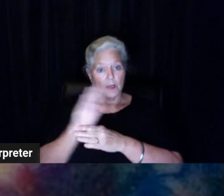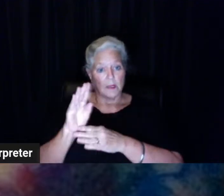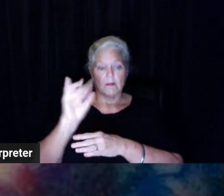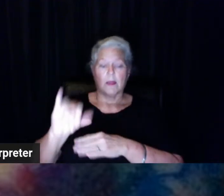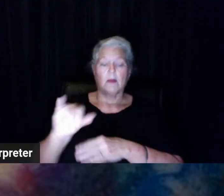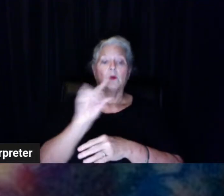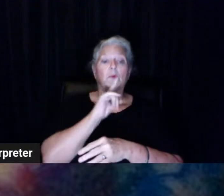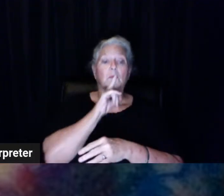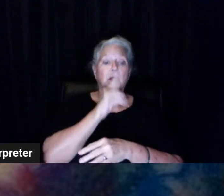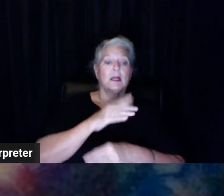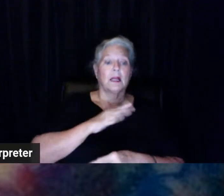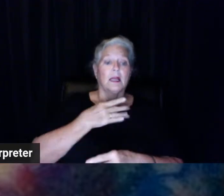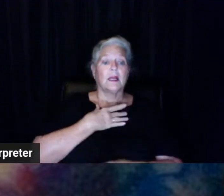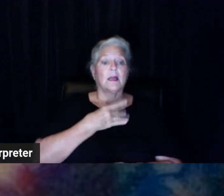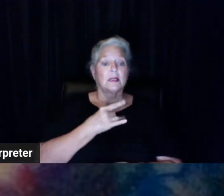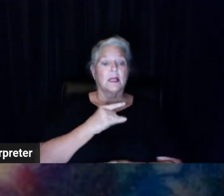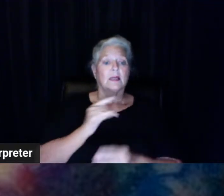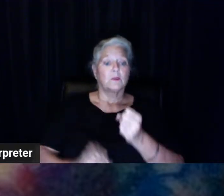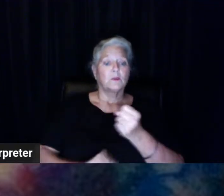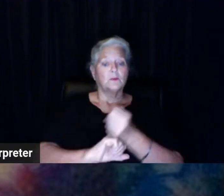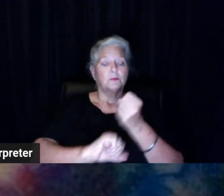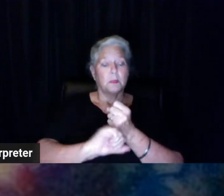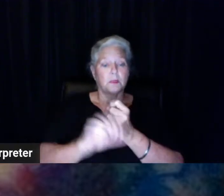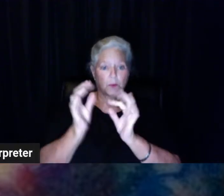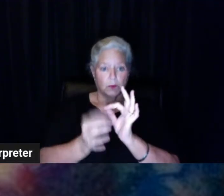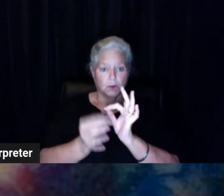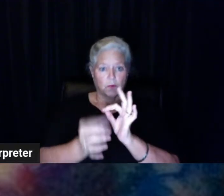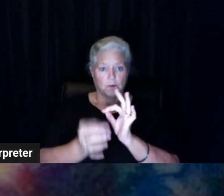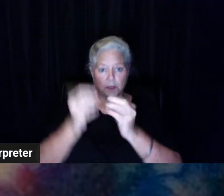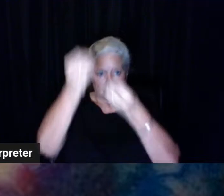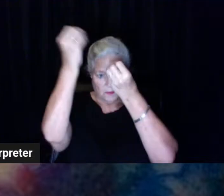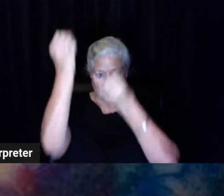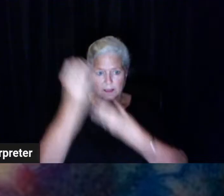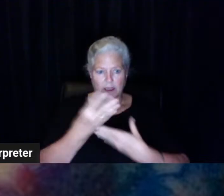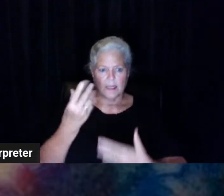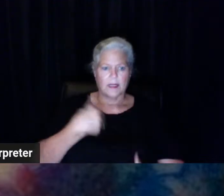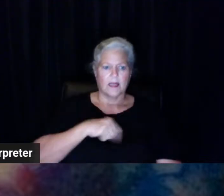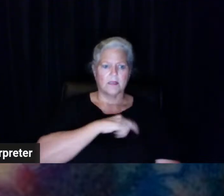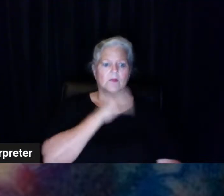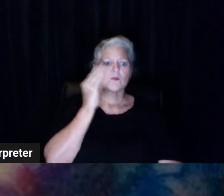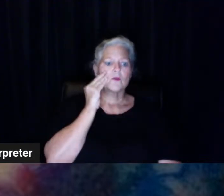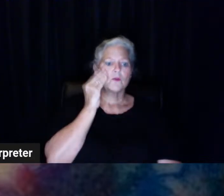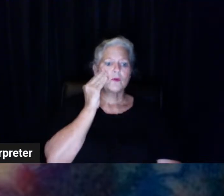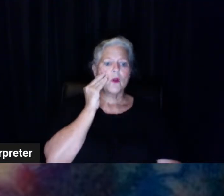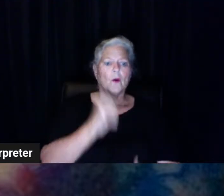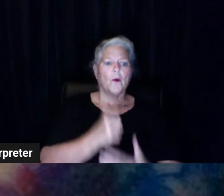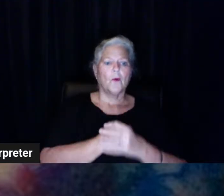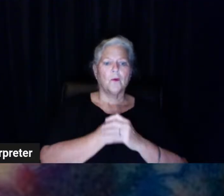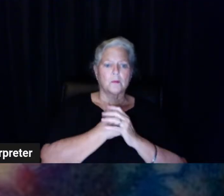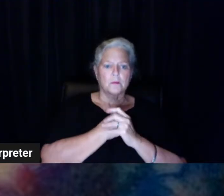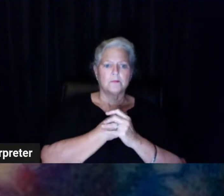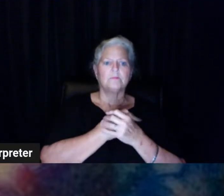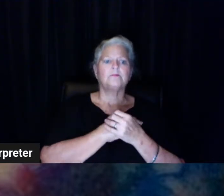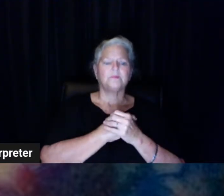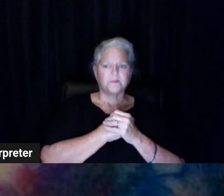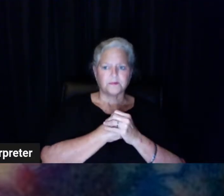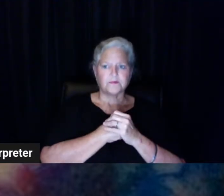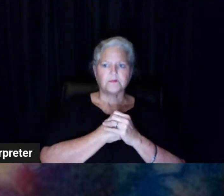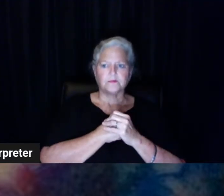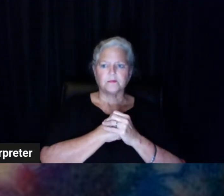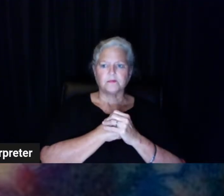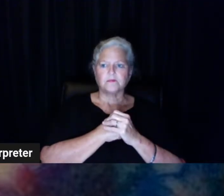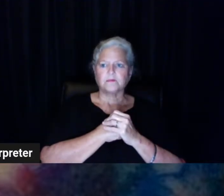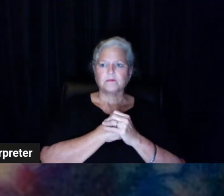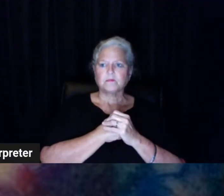interpreter? Let us know. Thank you. The color finally looks good.